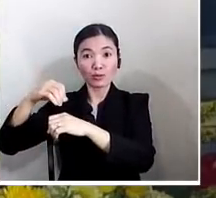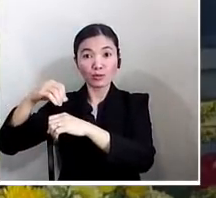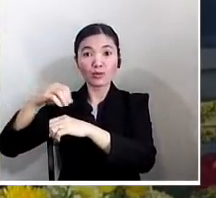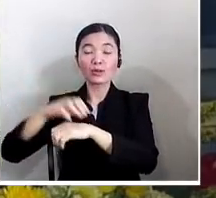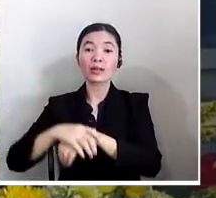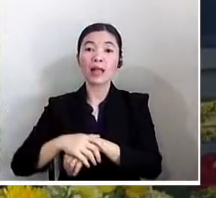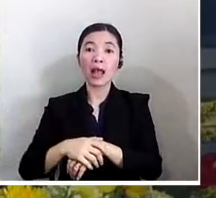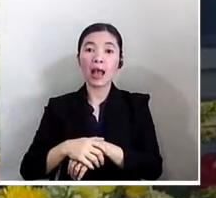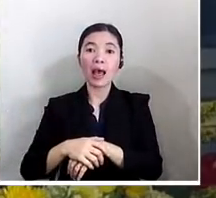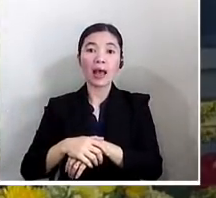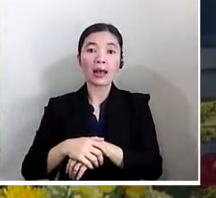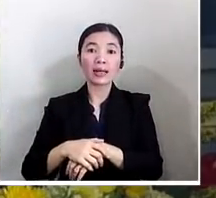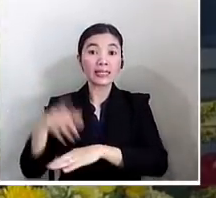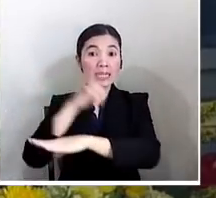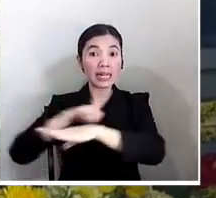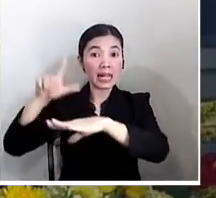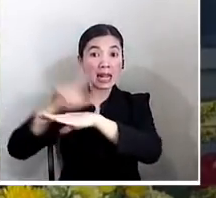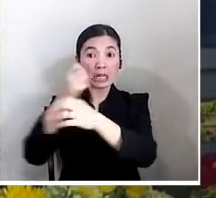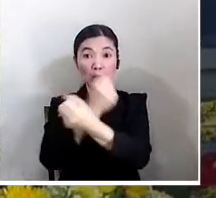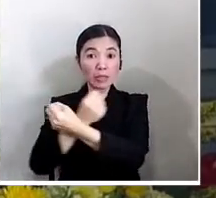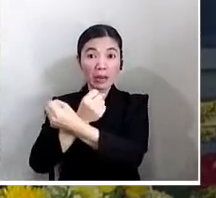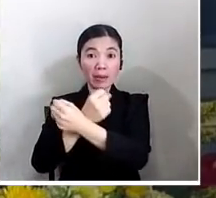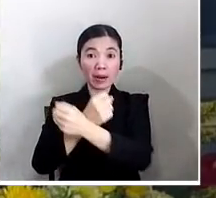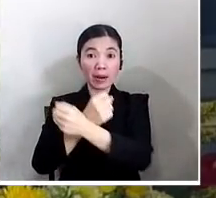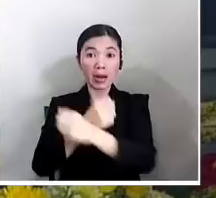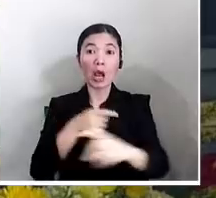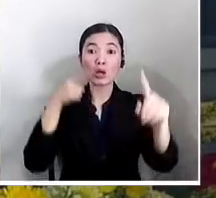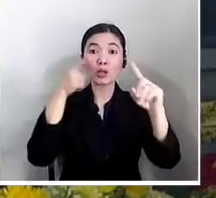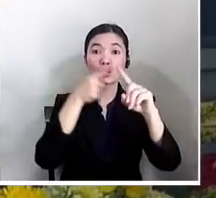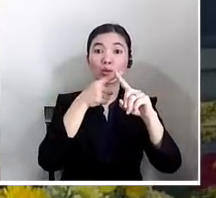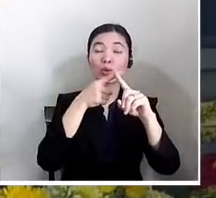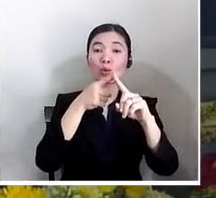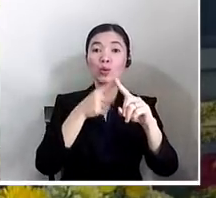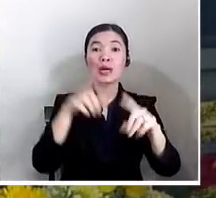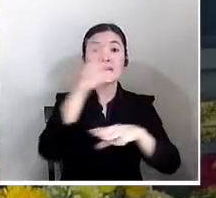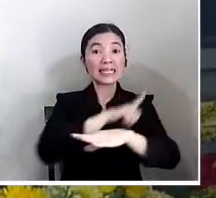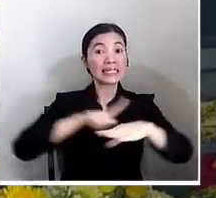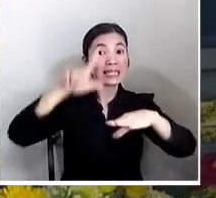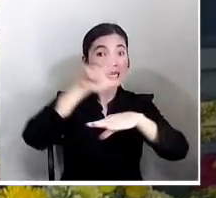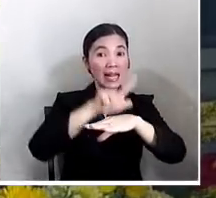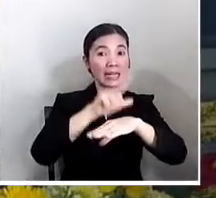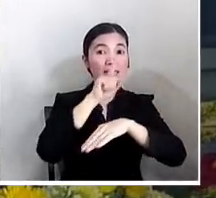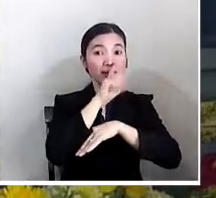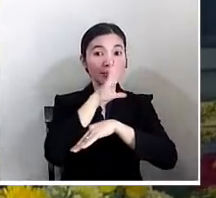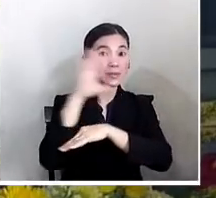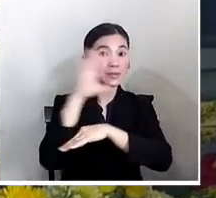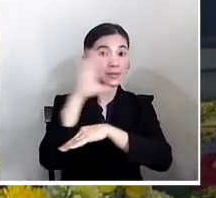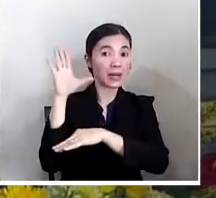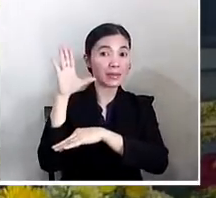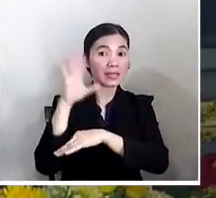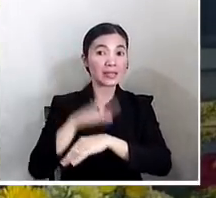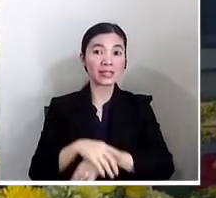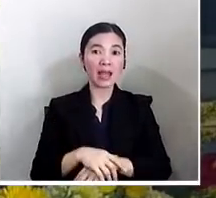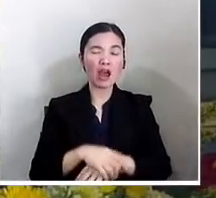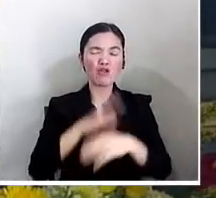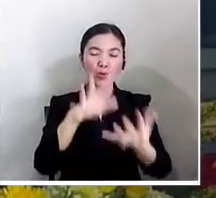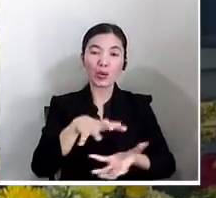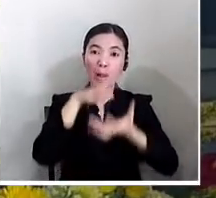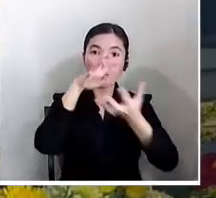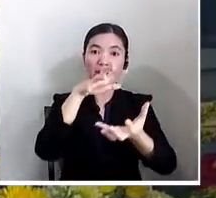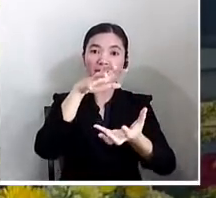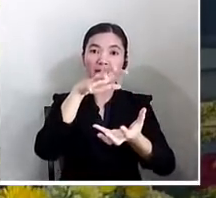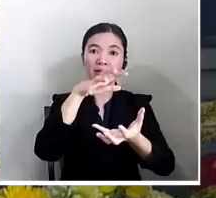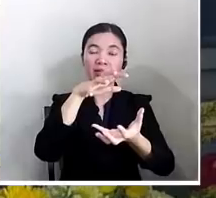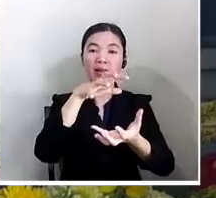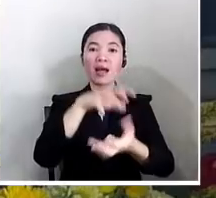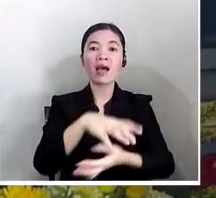though he believed to be the land flowing with milk and honey, as promised by